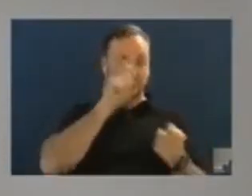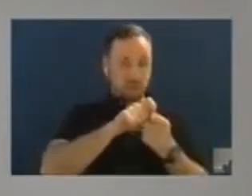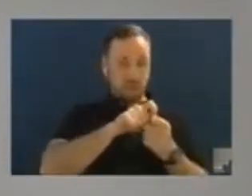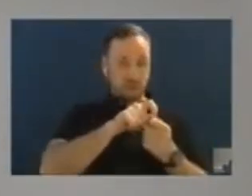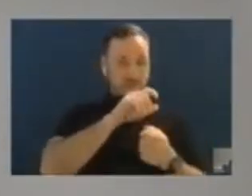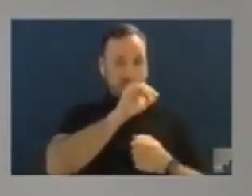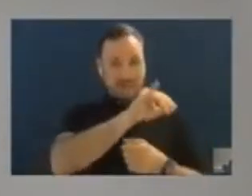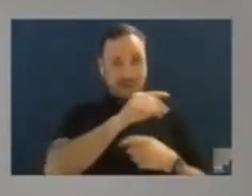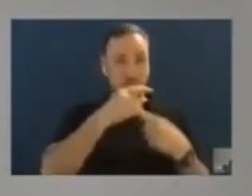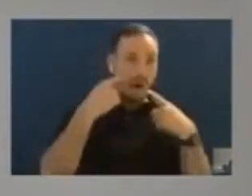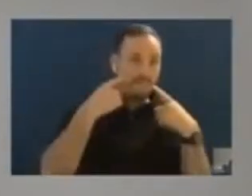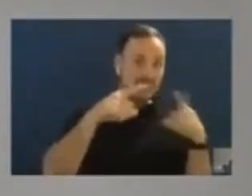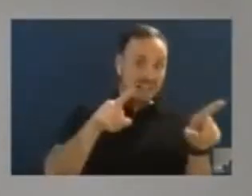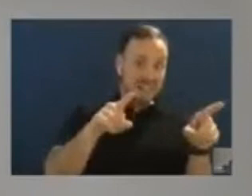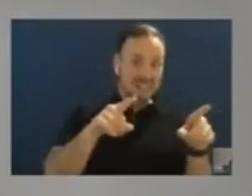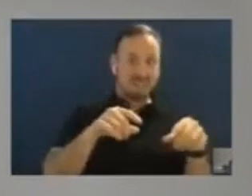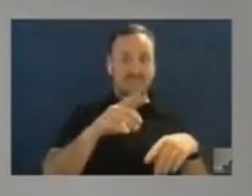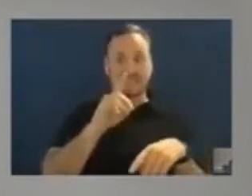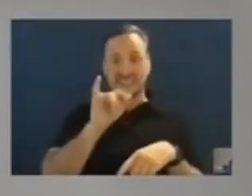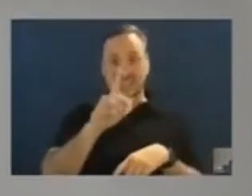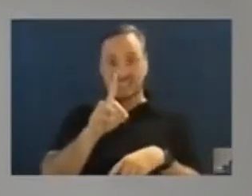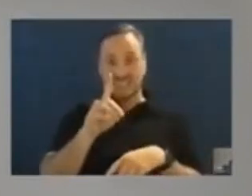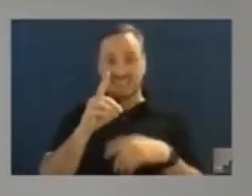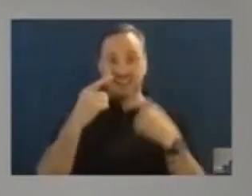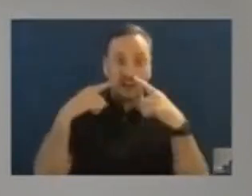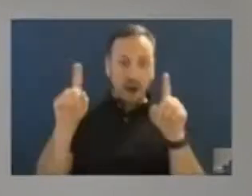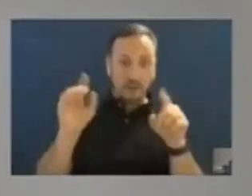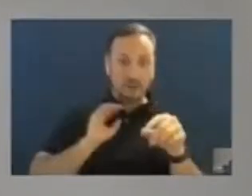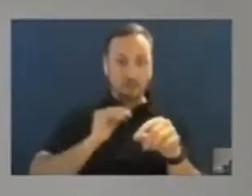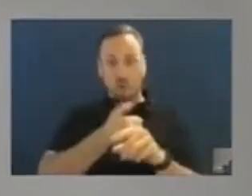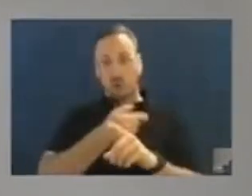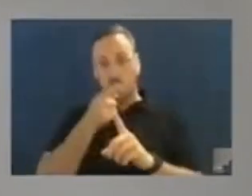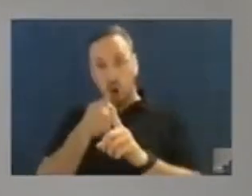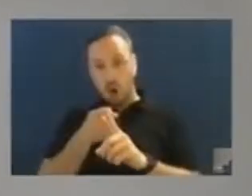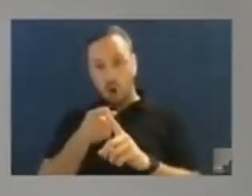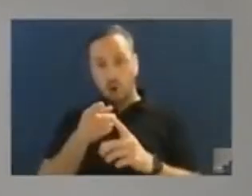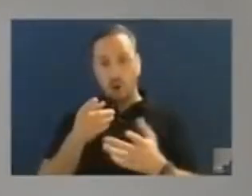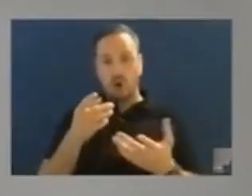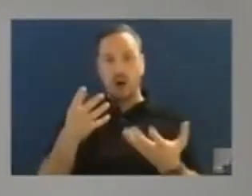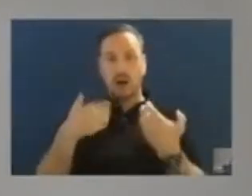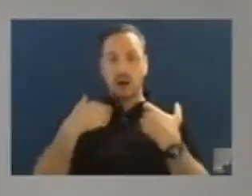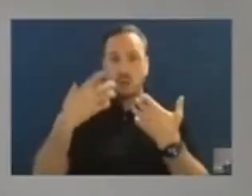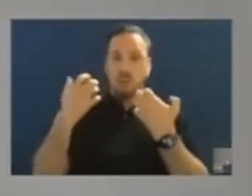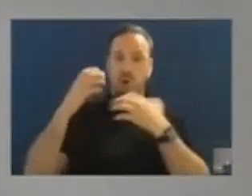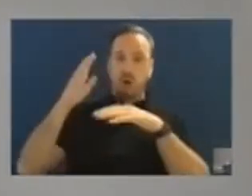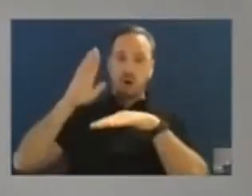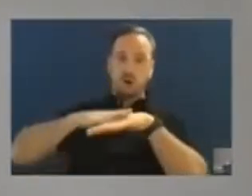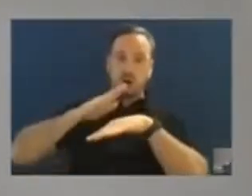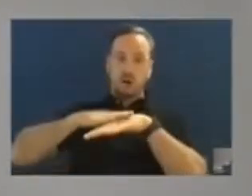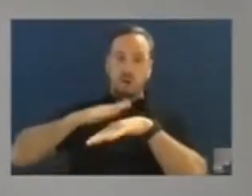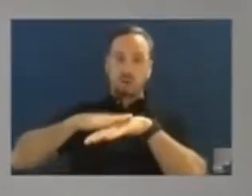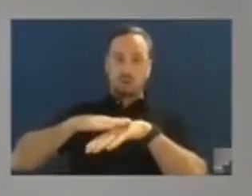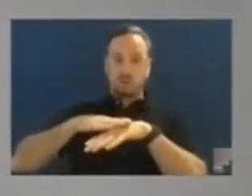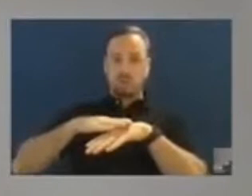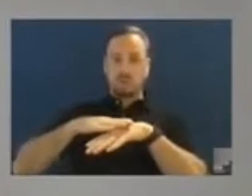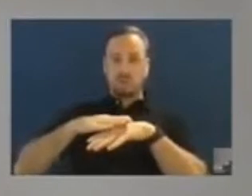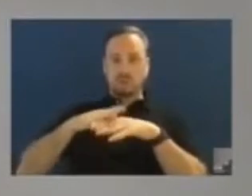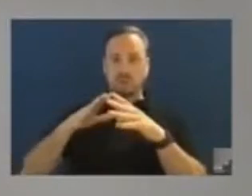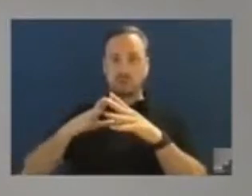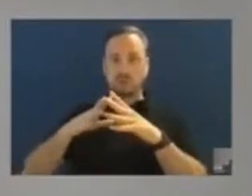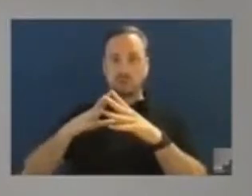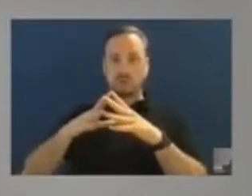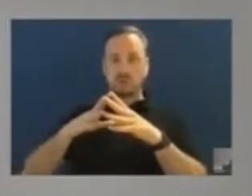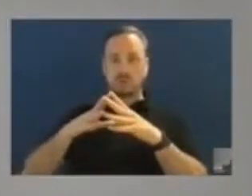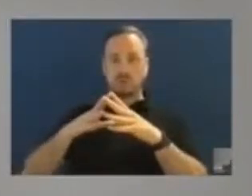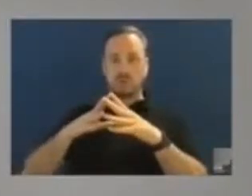know that it accomplished exactly what we wanted. So I want to just caution that you know, what Mr. Harris said is certainly true. We can go out and we can